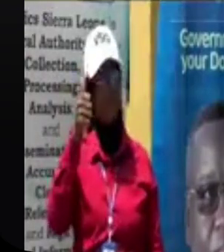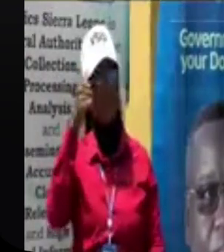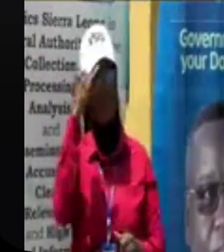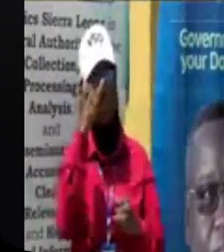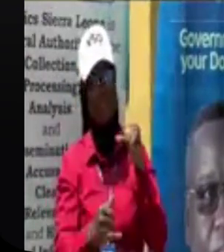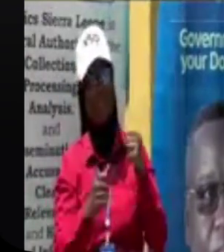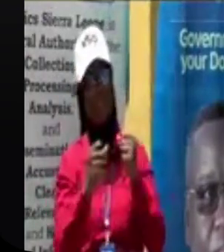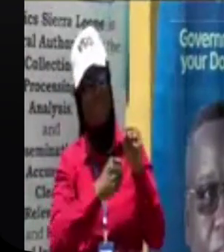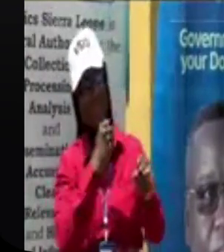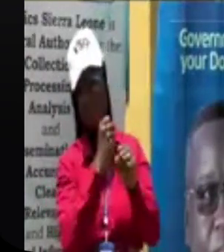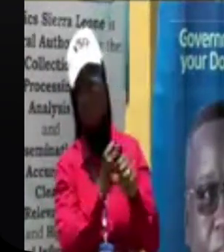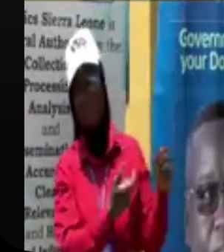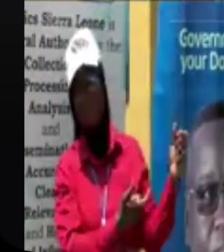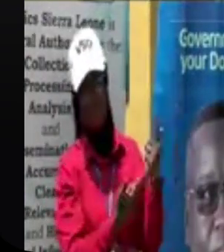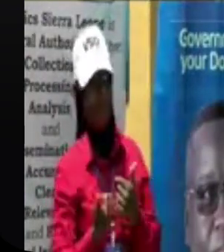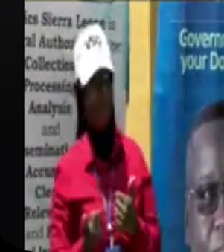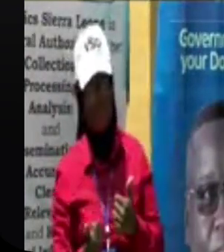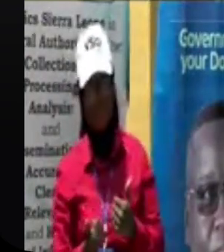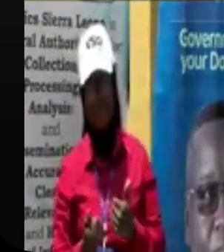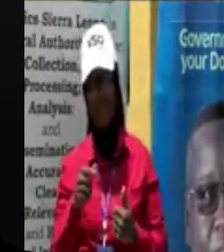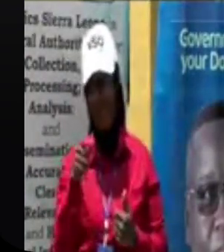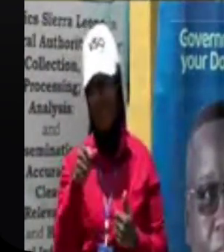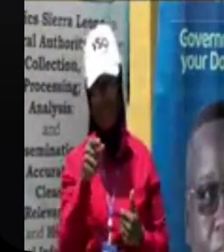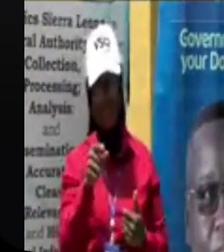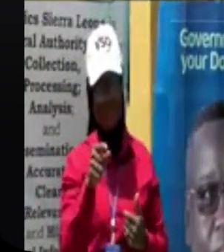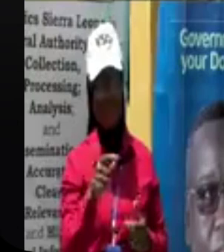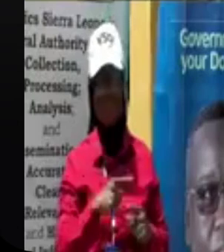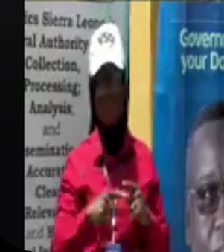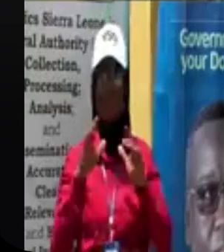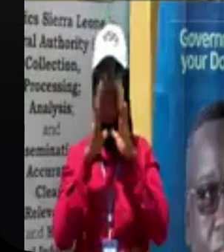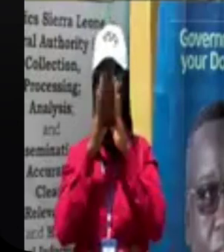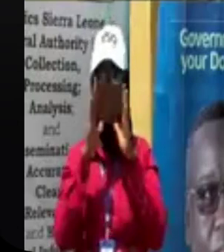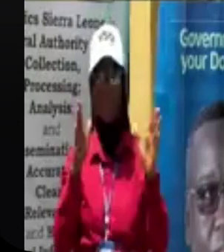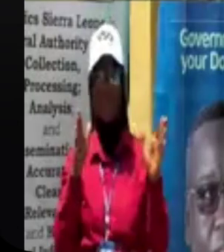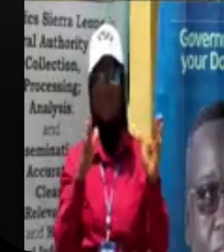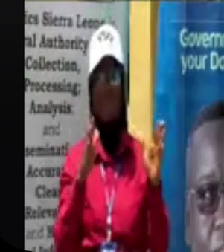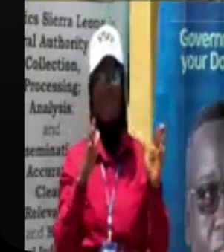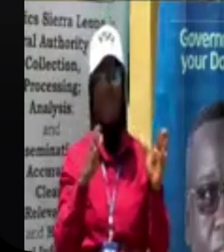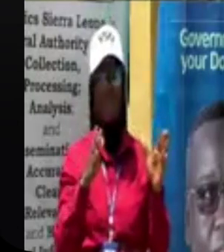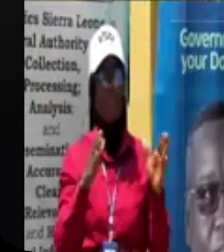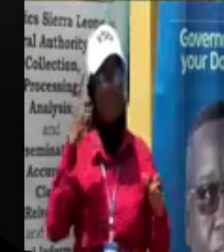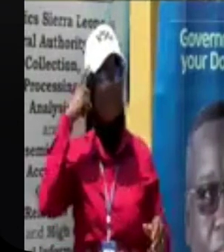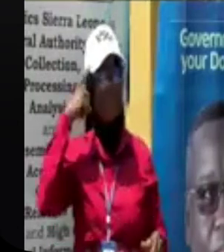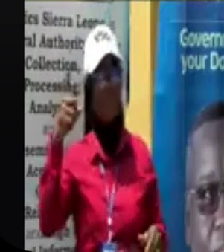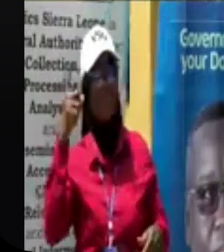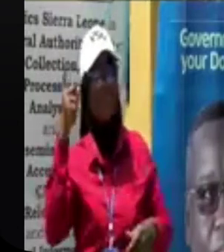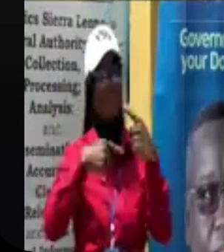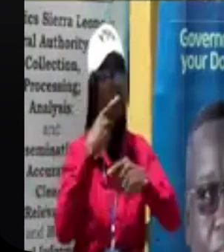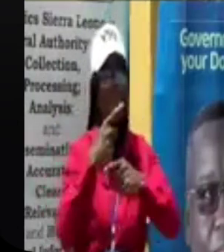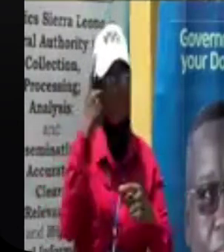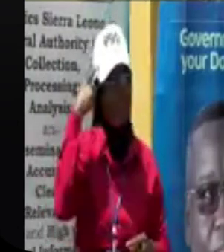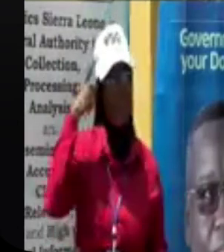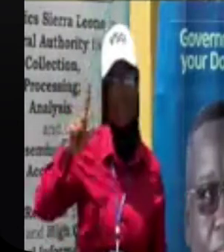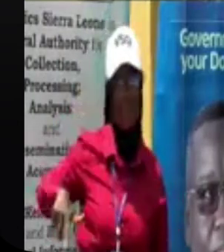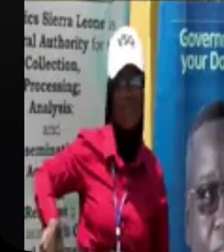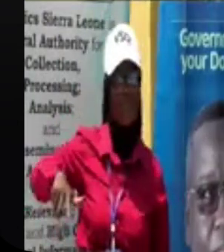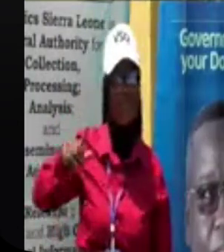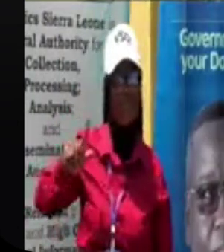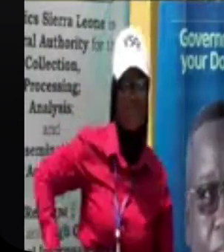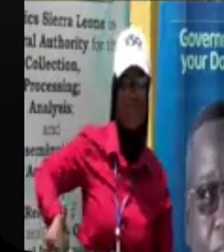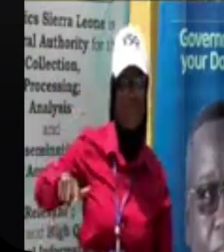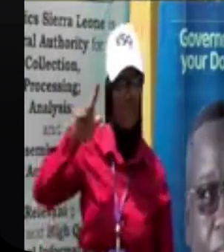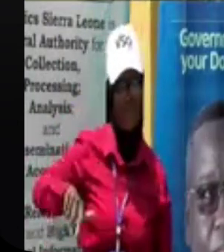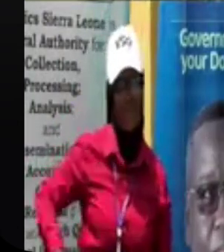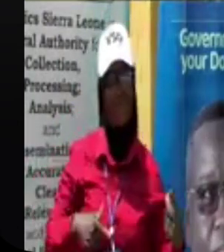year, then income, but the intervention was nothing to write home about. Because of their late intervention there we